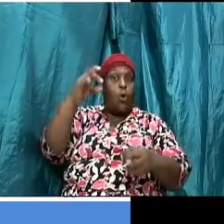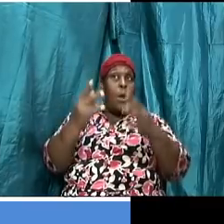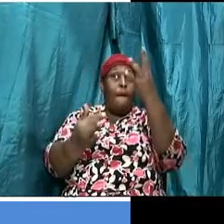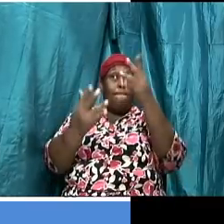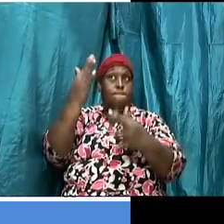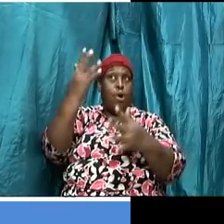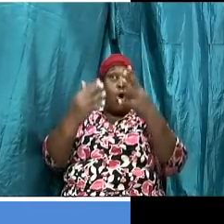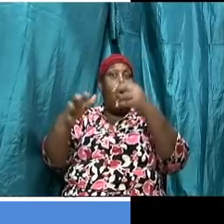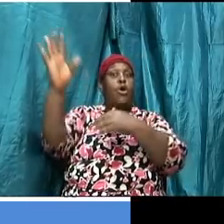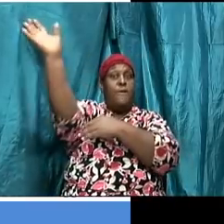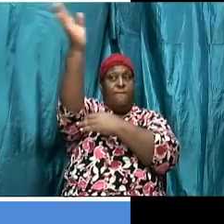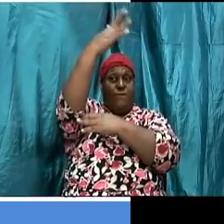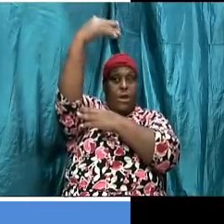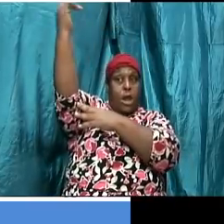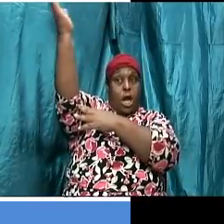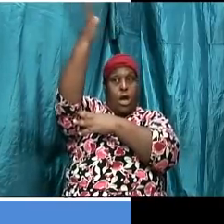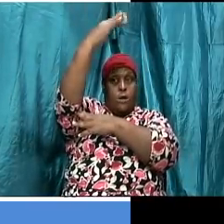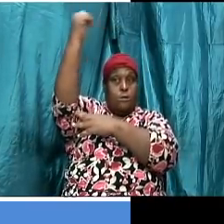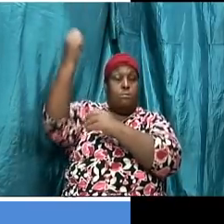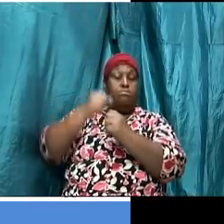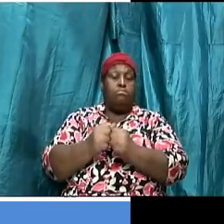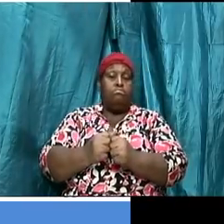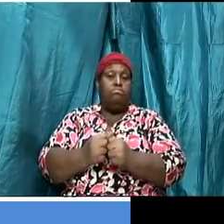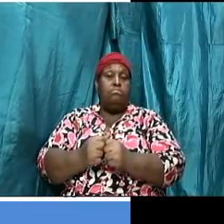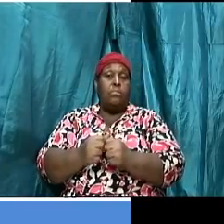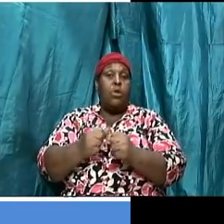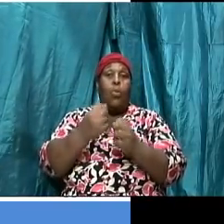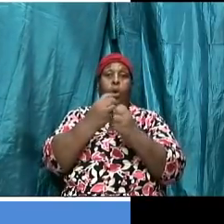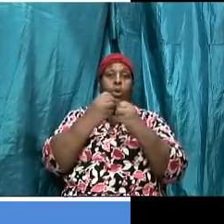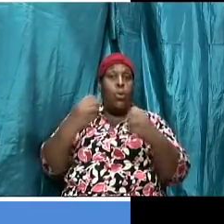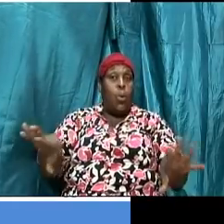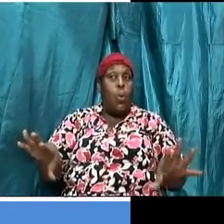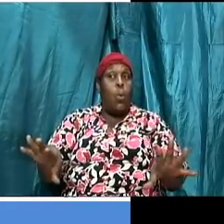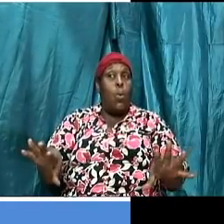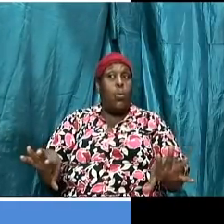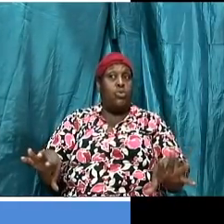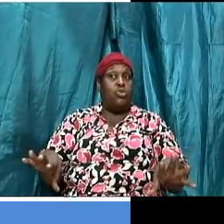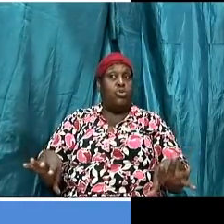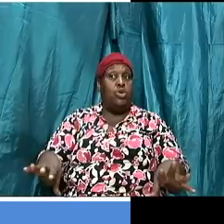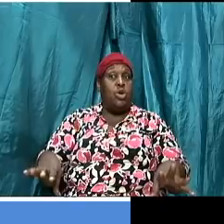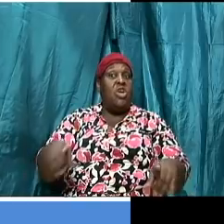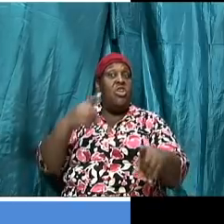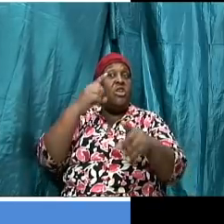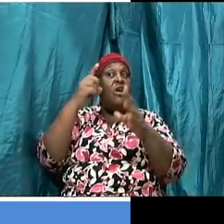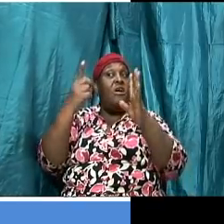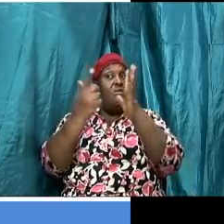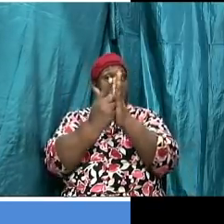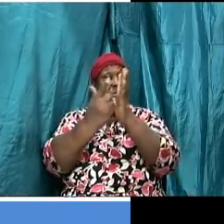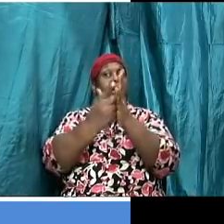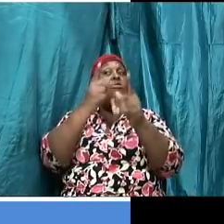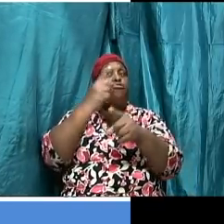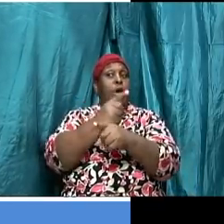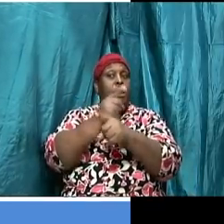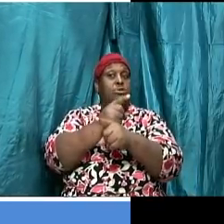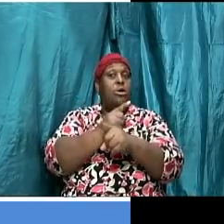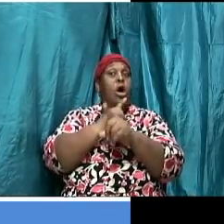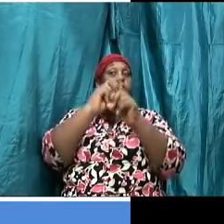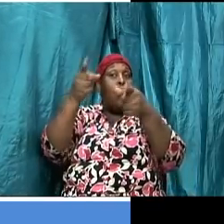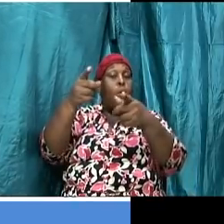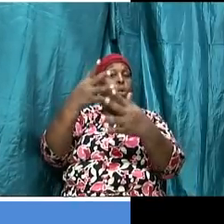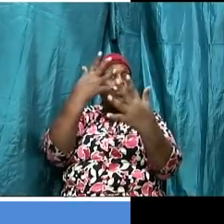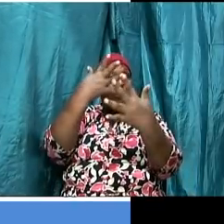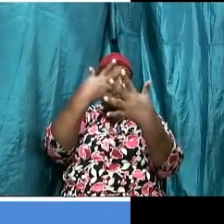flag will lose their citizenship instantly if they catch you, or face 1 year in jail. I was a